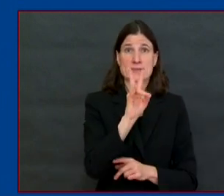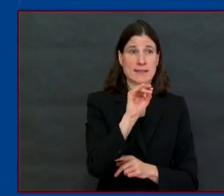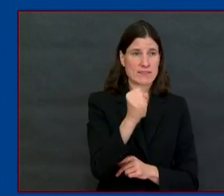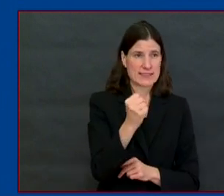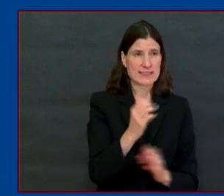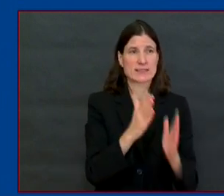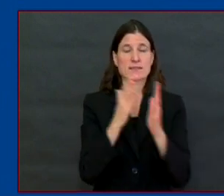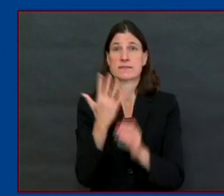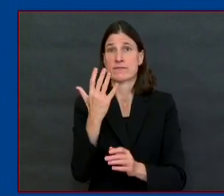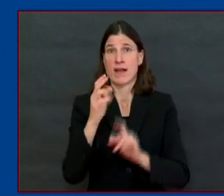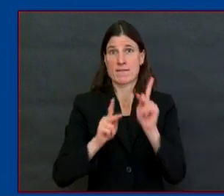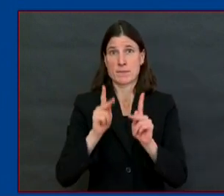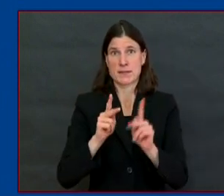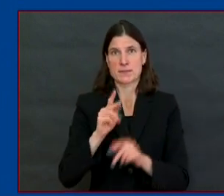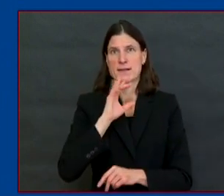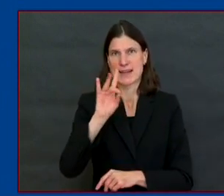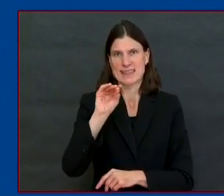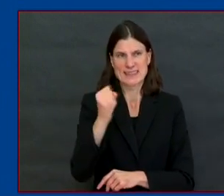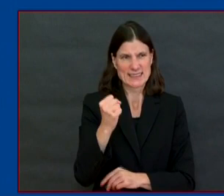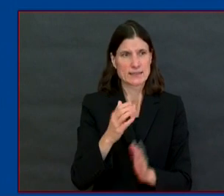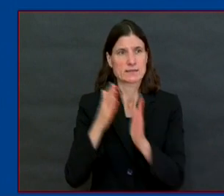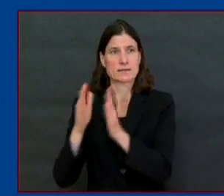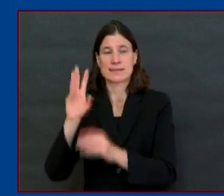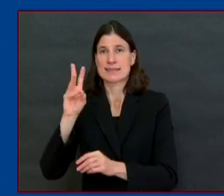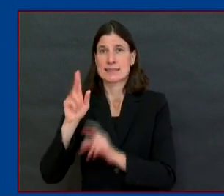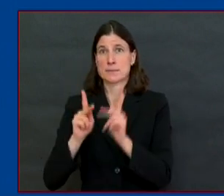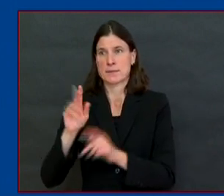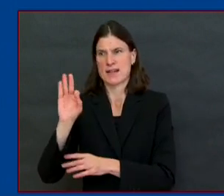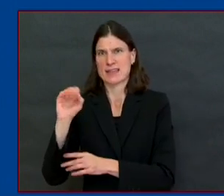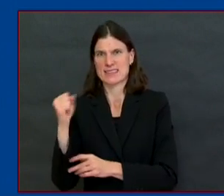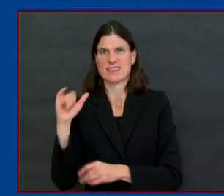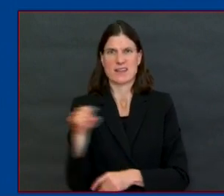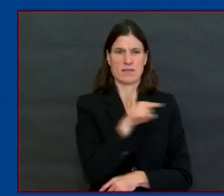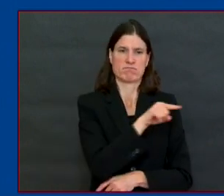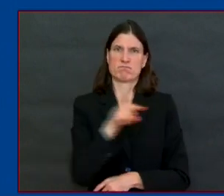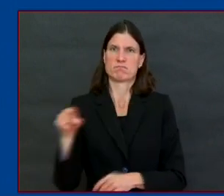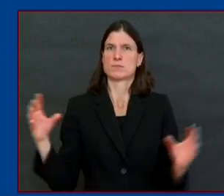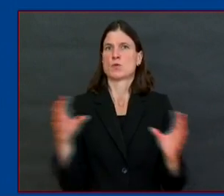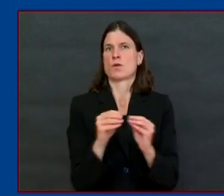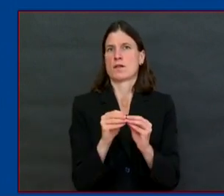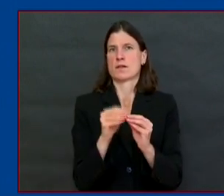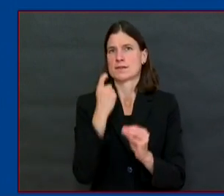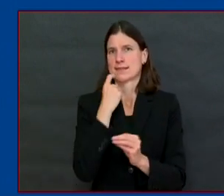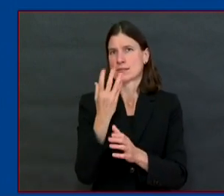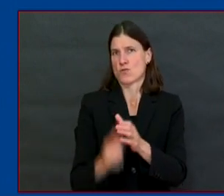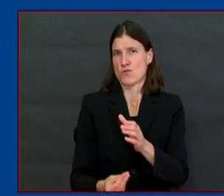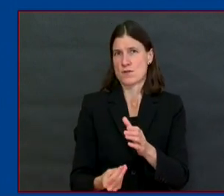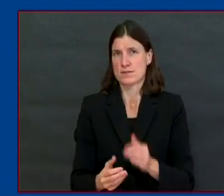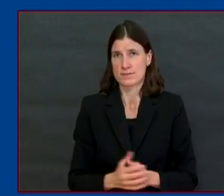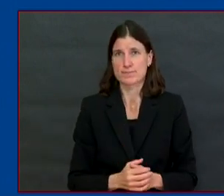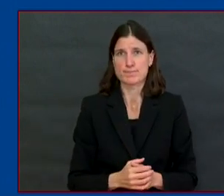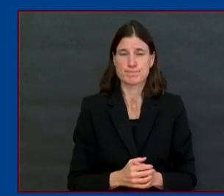their 70s, 5 people in their 80s, and 6 people in their 90s.